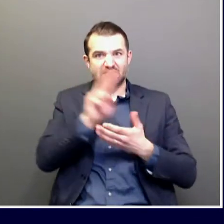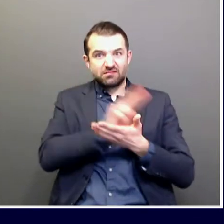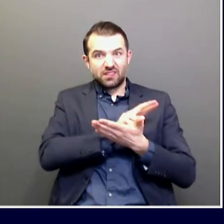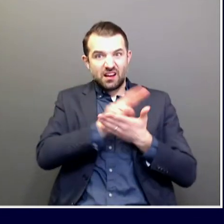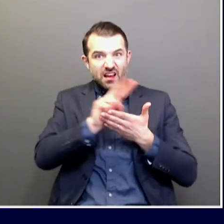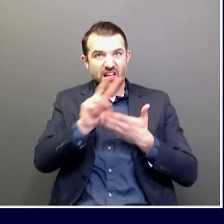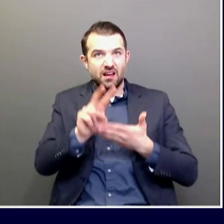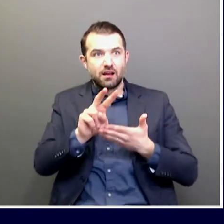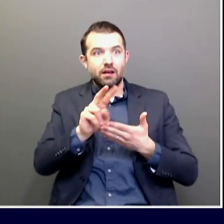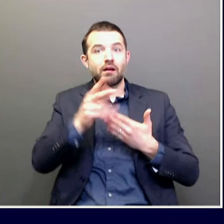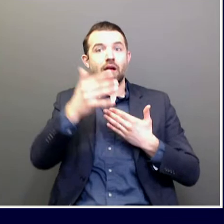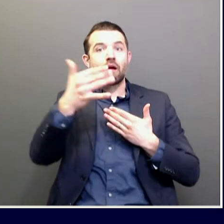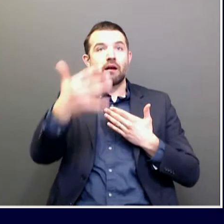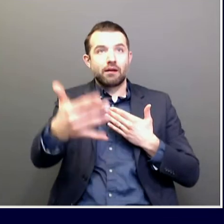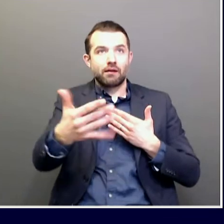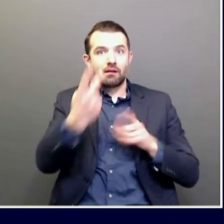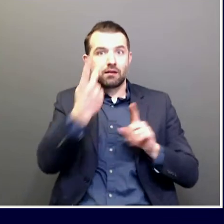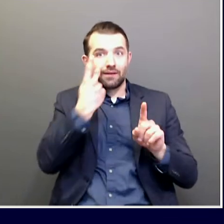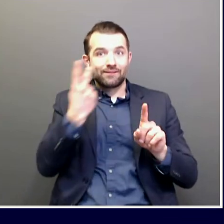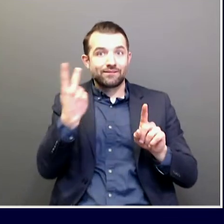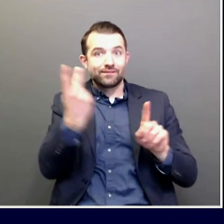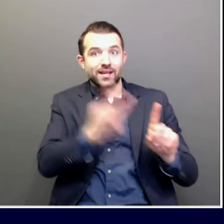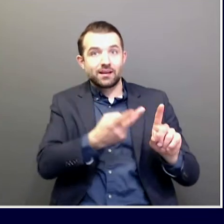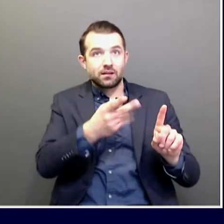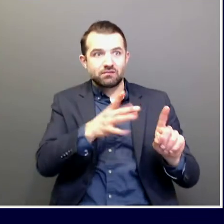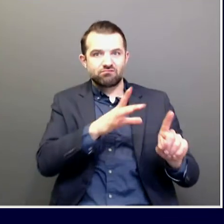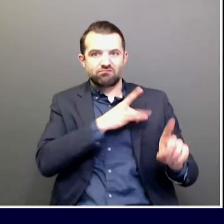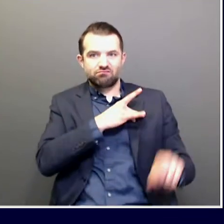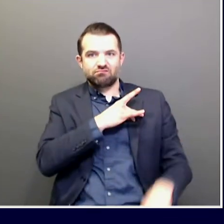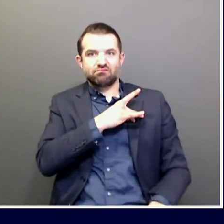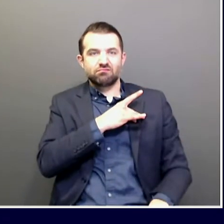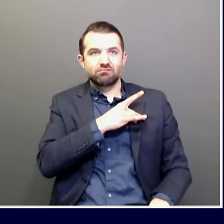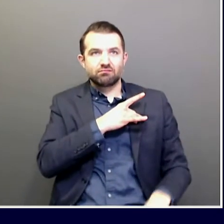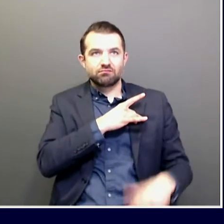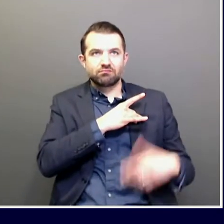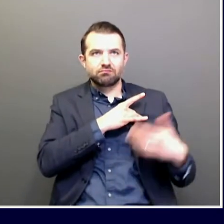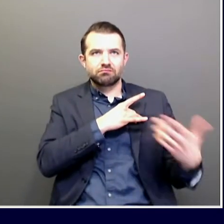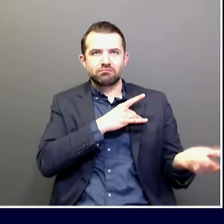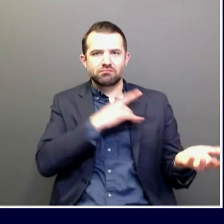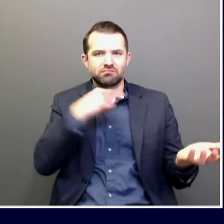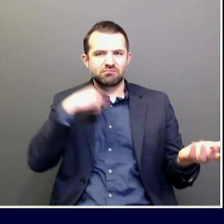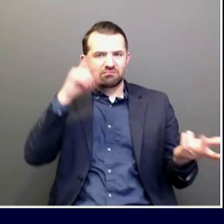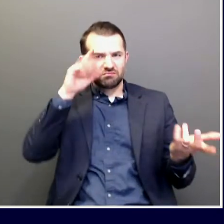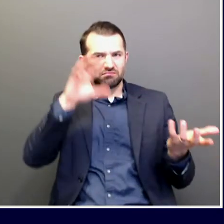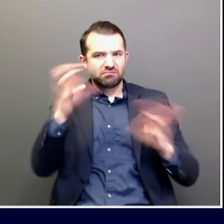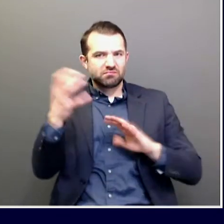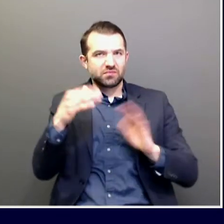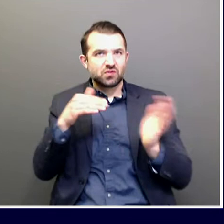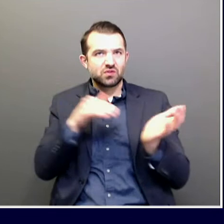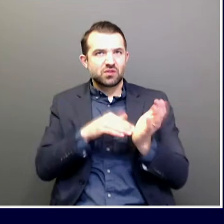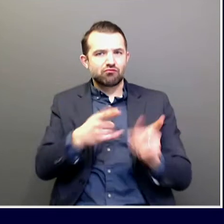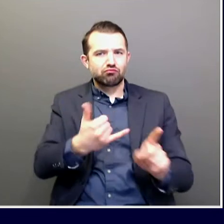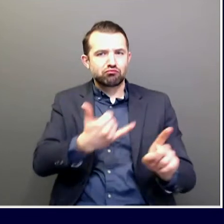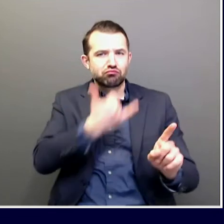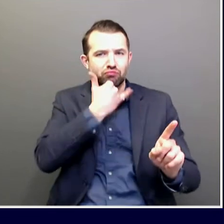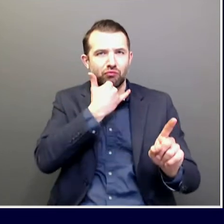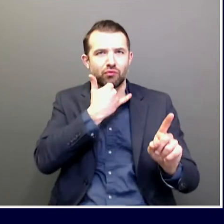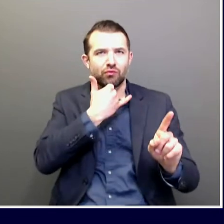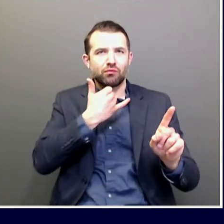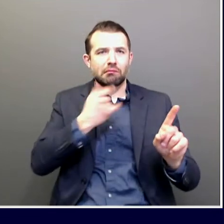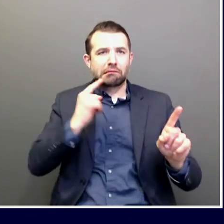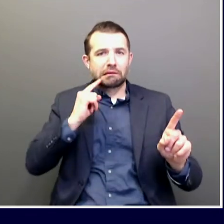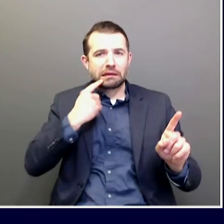they should use, 5 or, is it better to play it safe and do 10? So I was wondering if you can just clear up